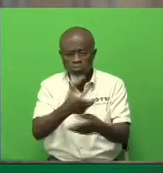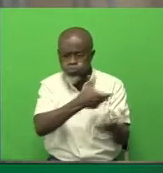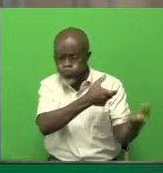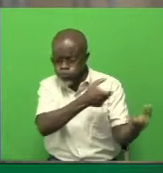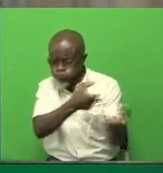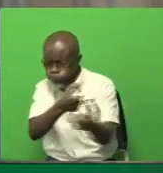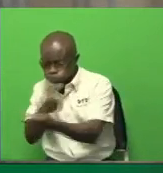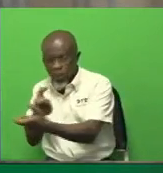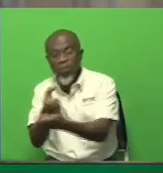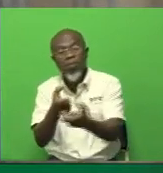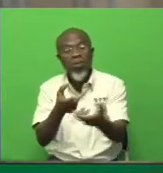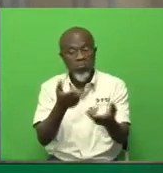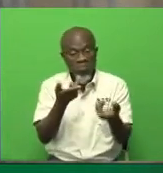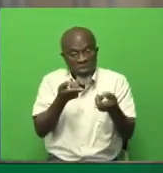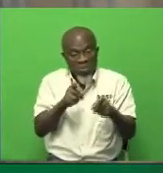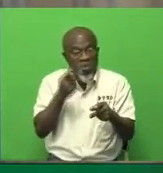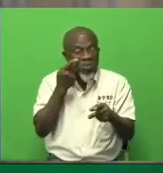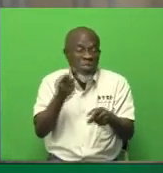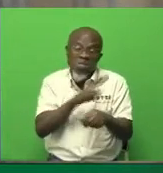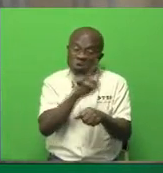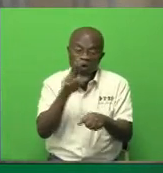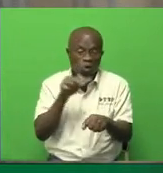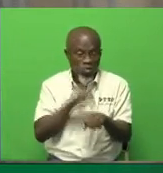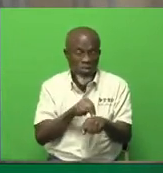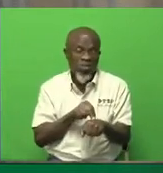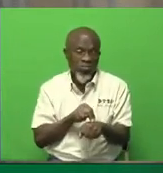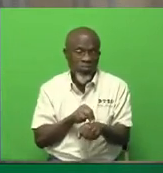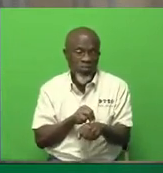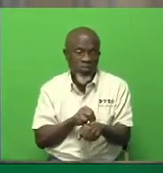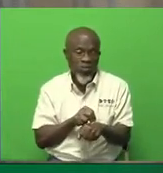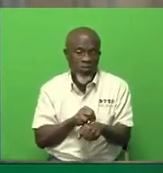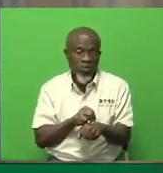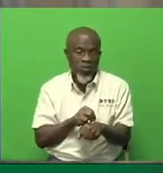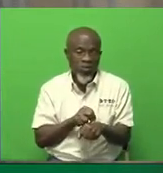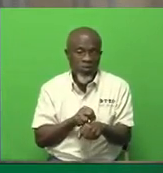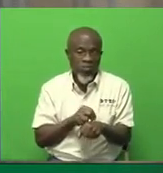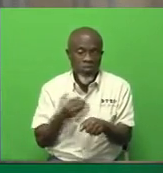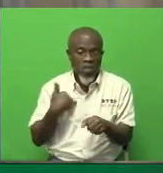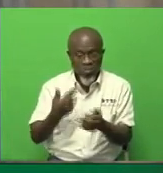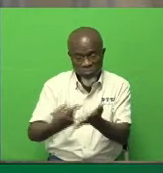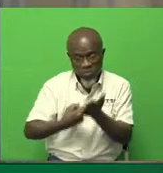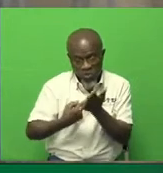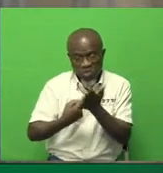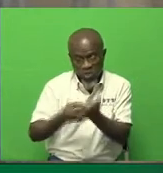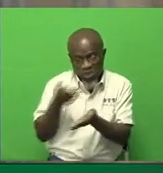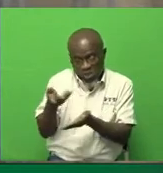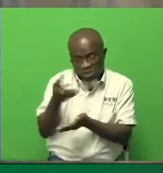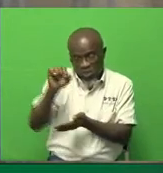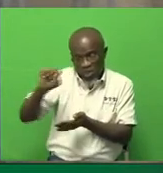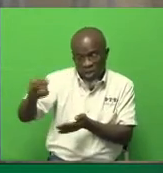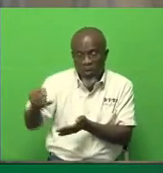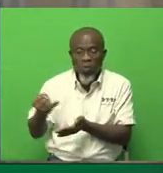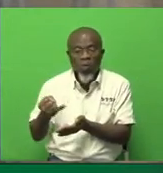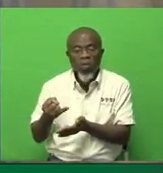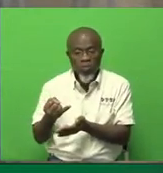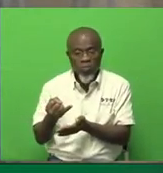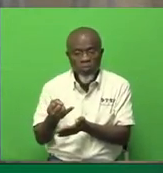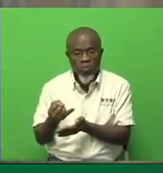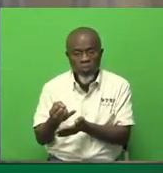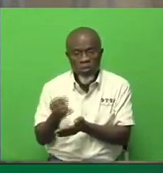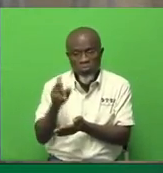gnome during our consultations at summer we heard from Mr Ram Chandra timel